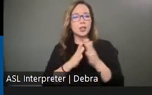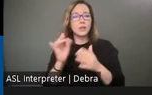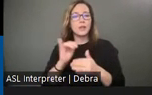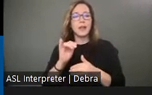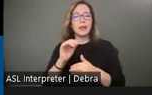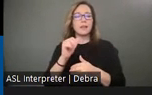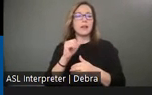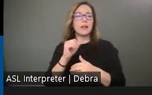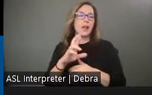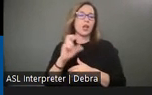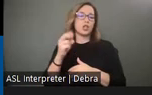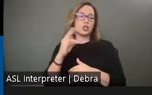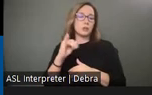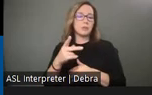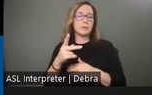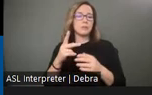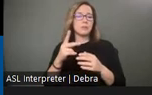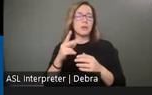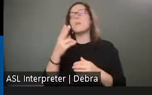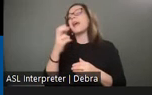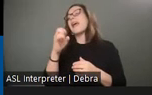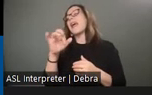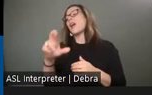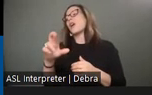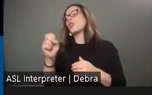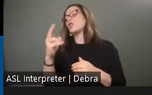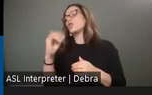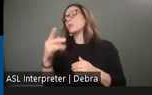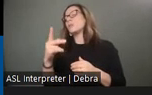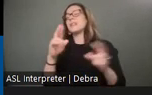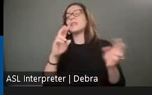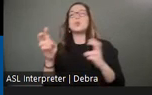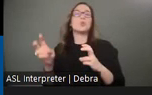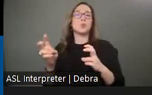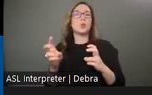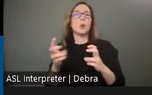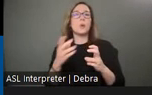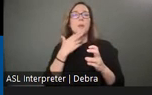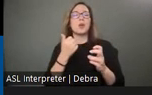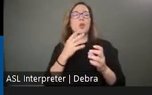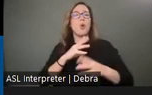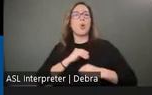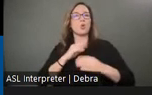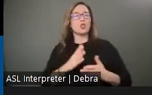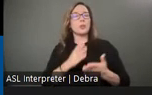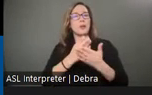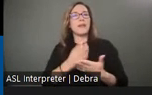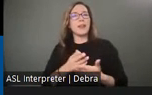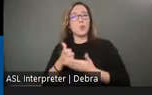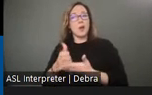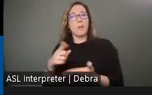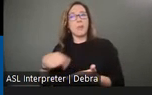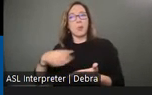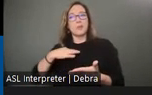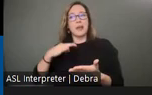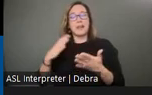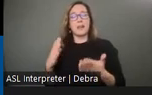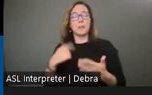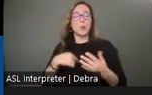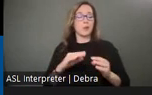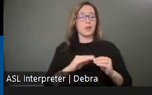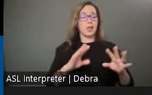issues. So, you know, we really are trying to get a better attempt at ownership verification to help the applicants. We've clarified the information